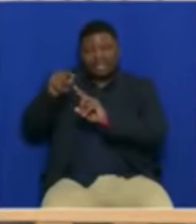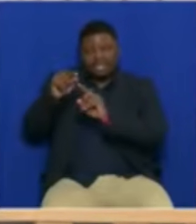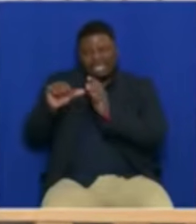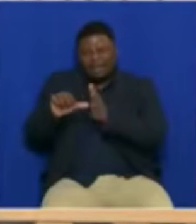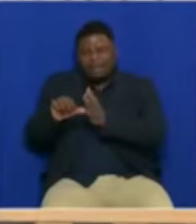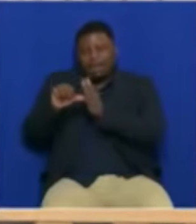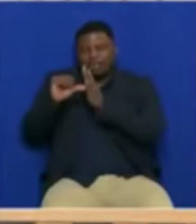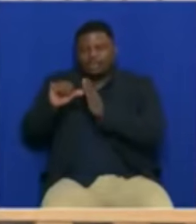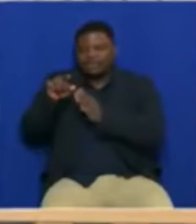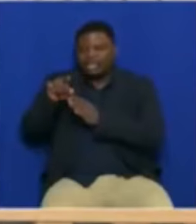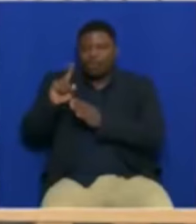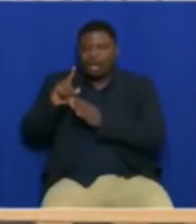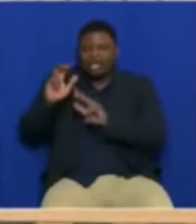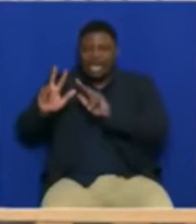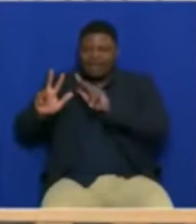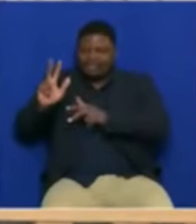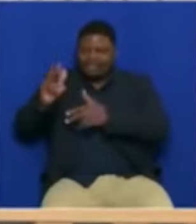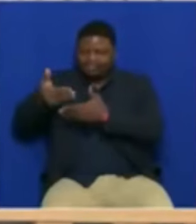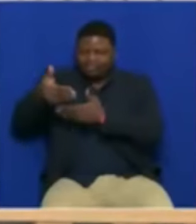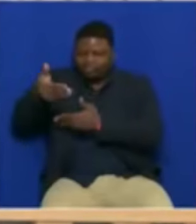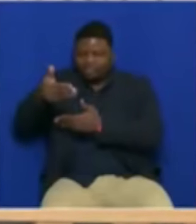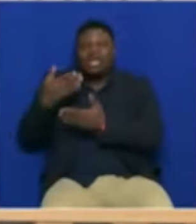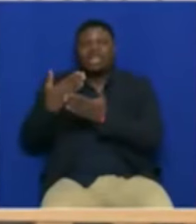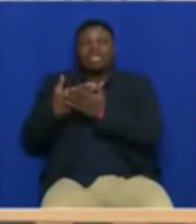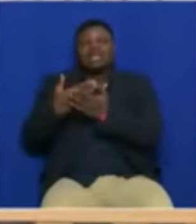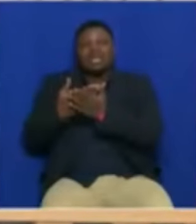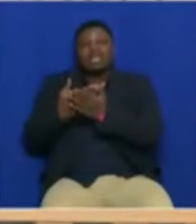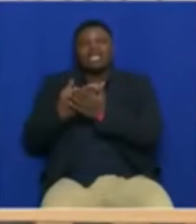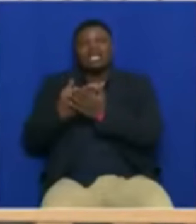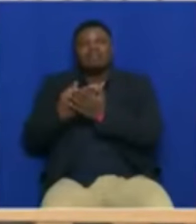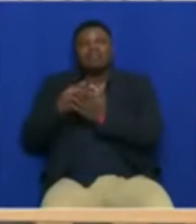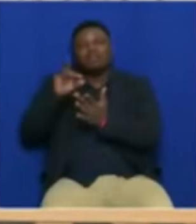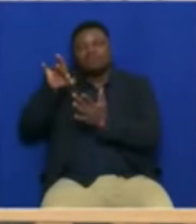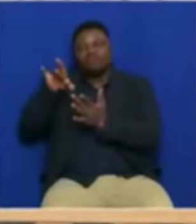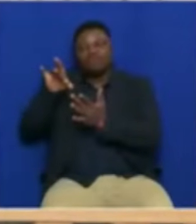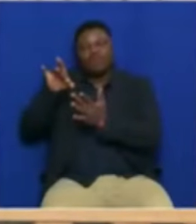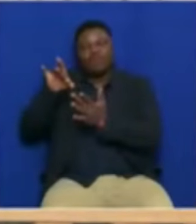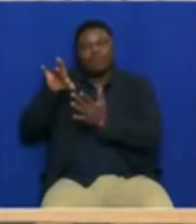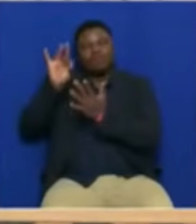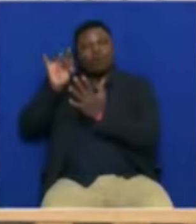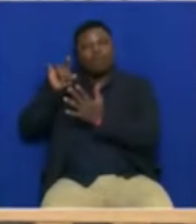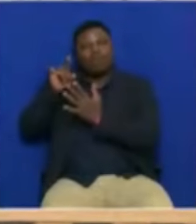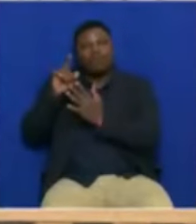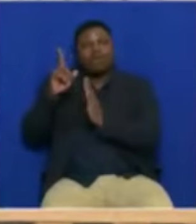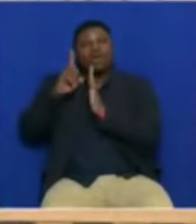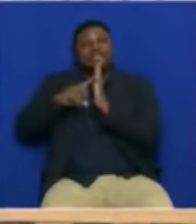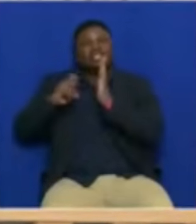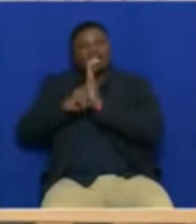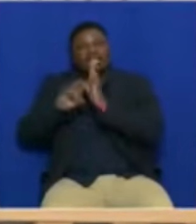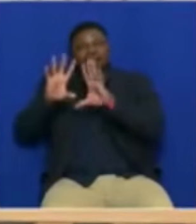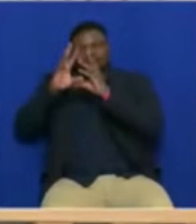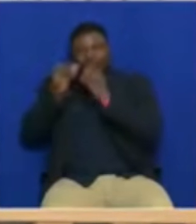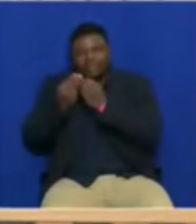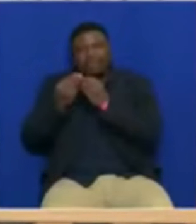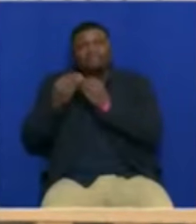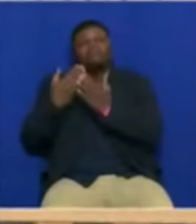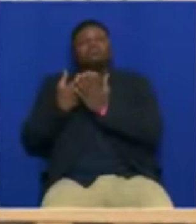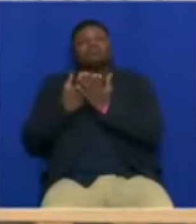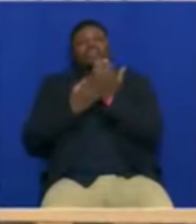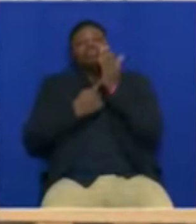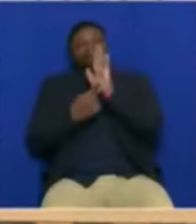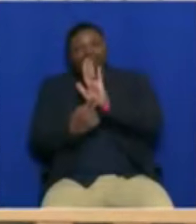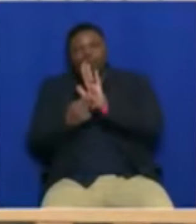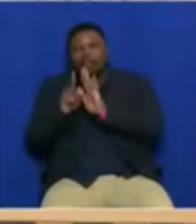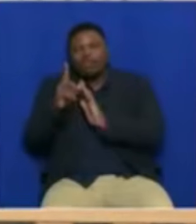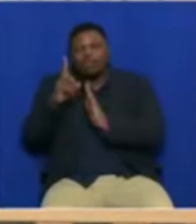commissioners to have regard to. And I'll try and slot them into my timeline as we speak. Then we